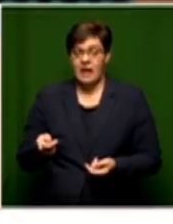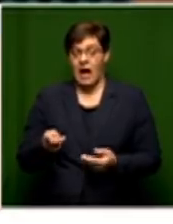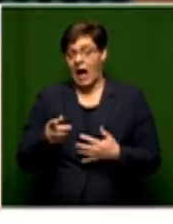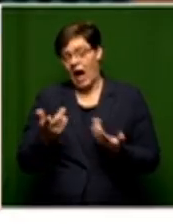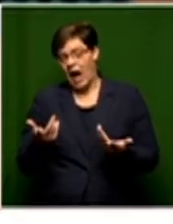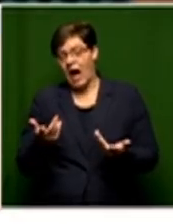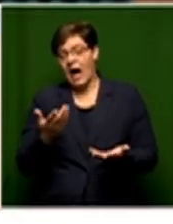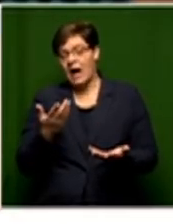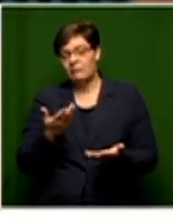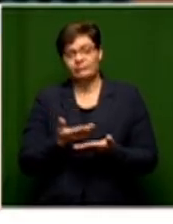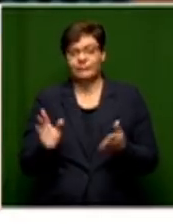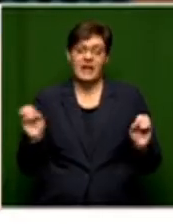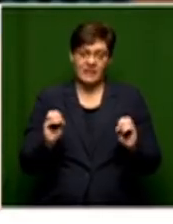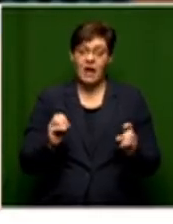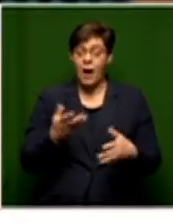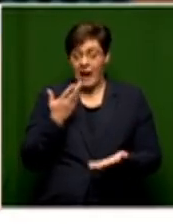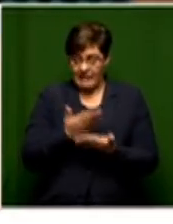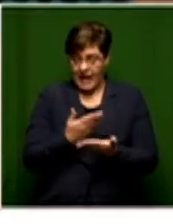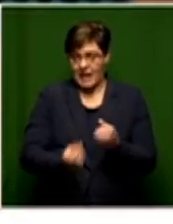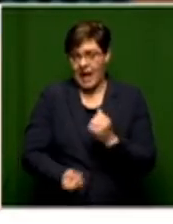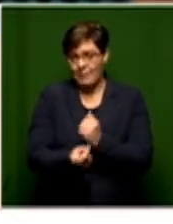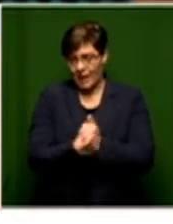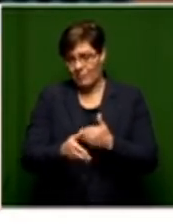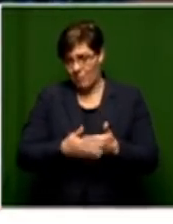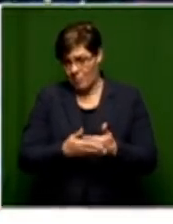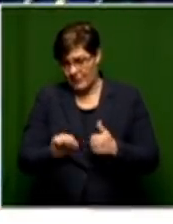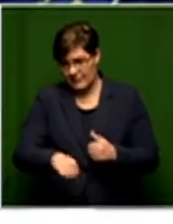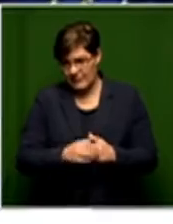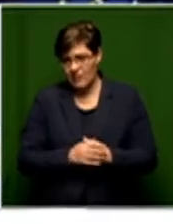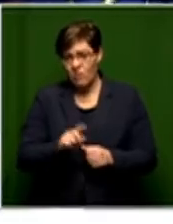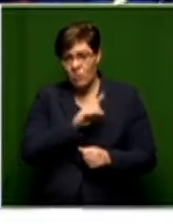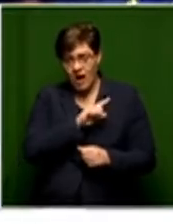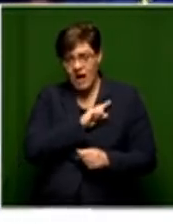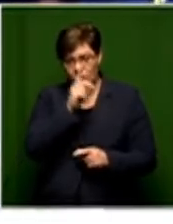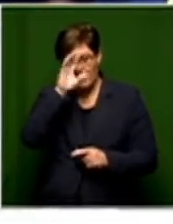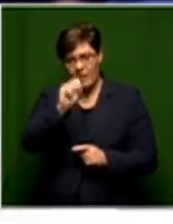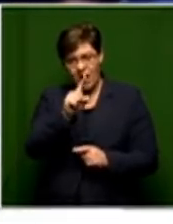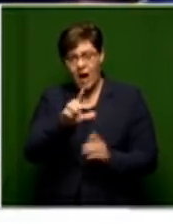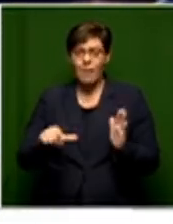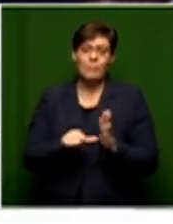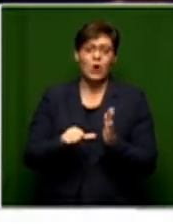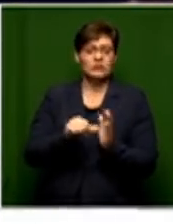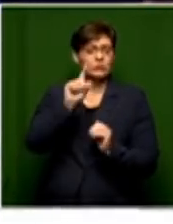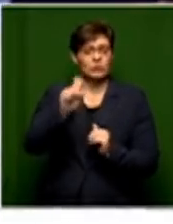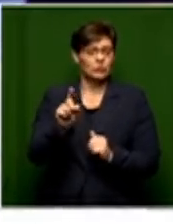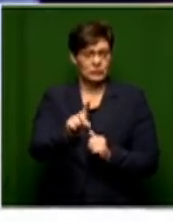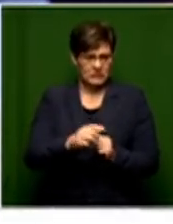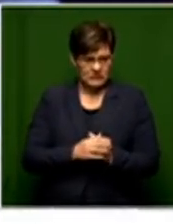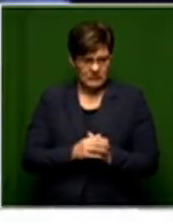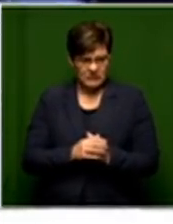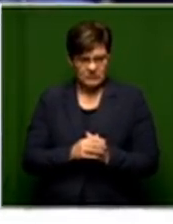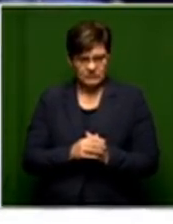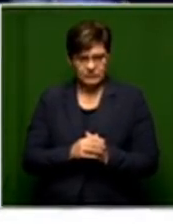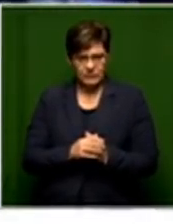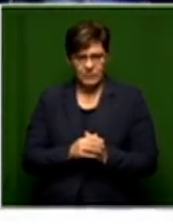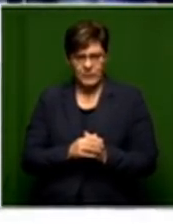any possibility of further arrests in this particular matter. Because you'll also recall that one of the key questions is relating